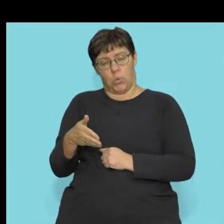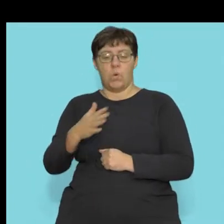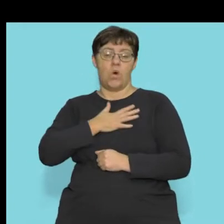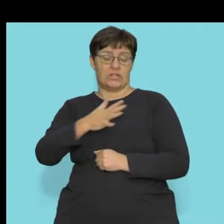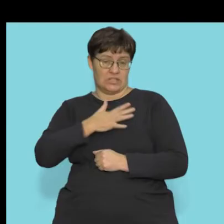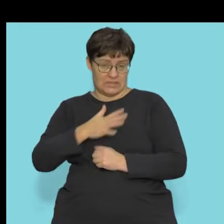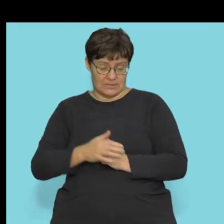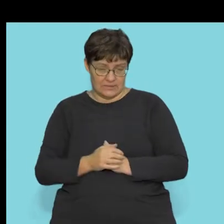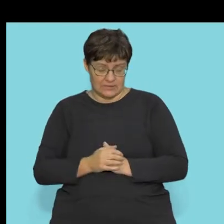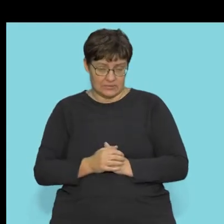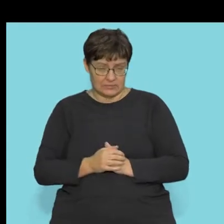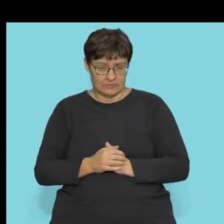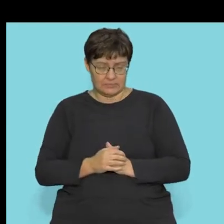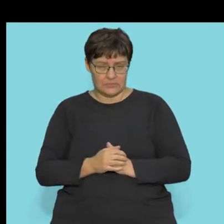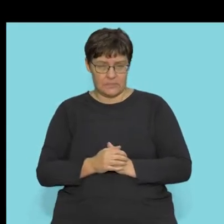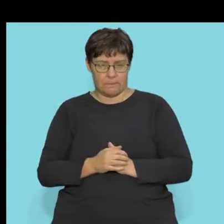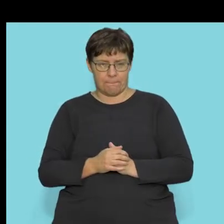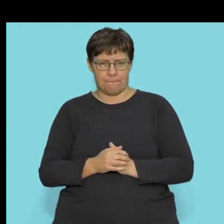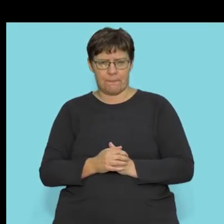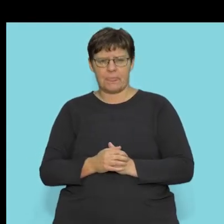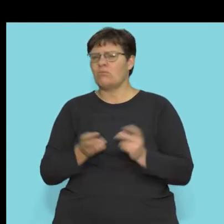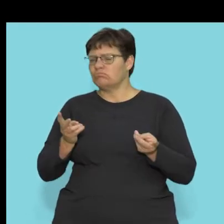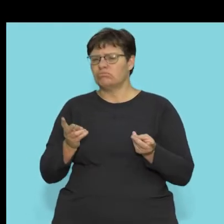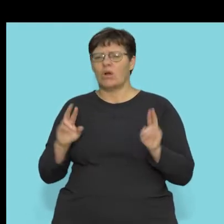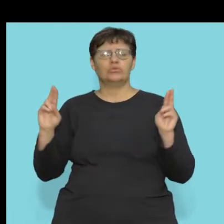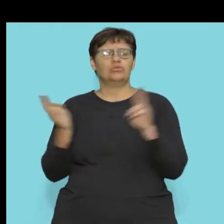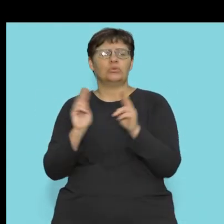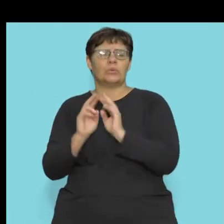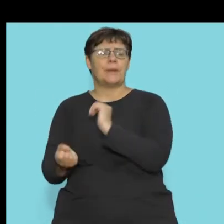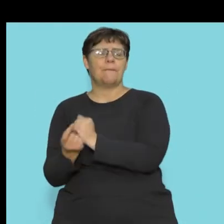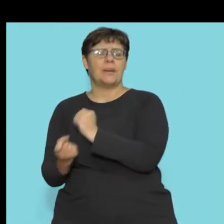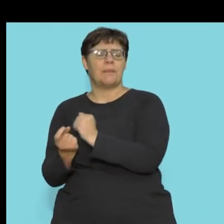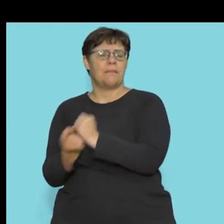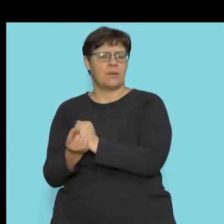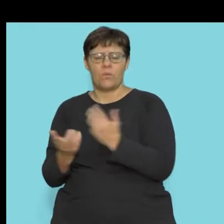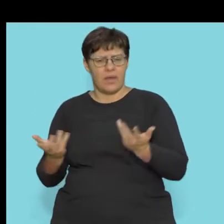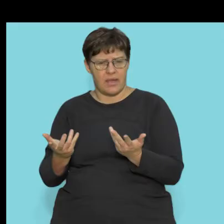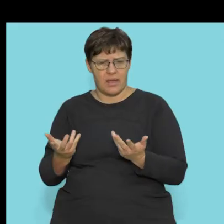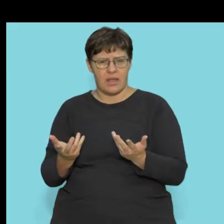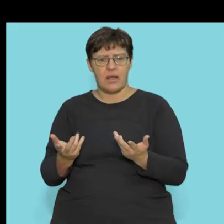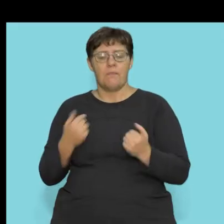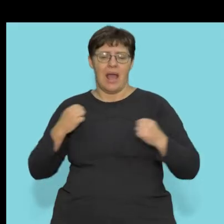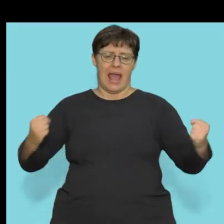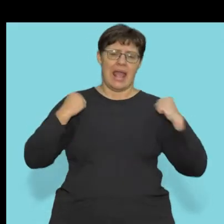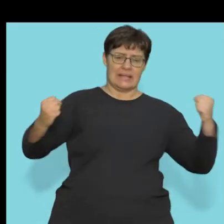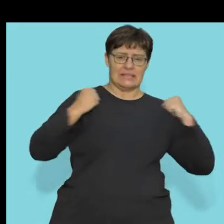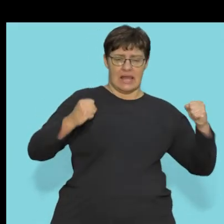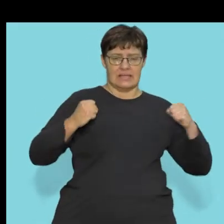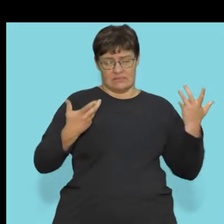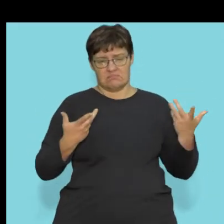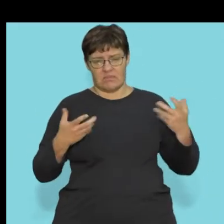oxygen, so without oxygen. It generally occurs for short periods of time, mainly during physical